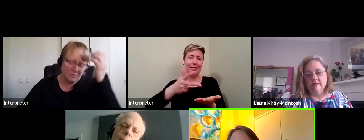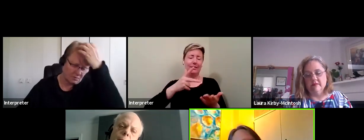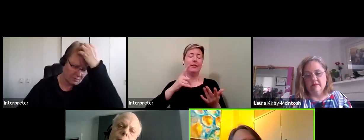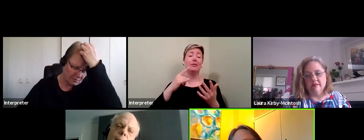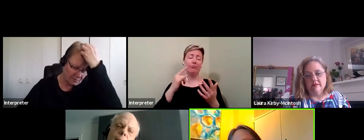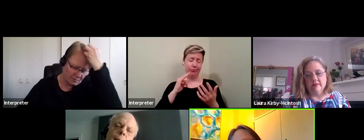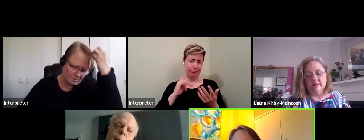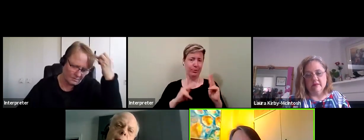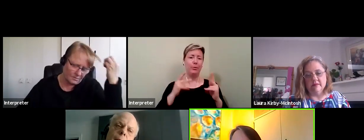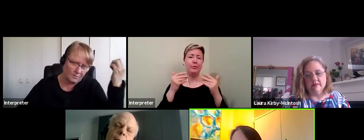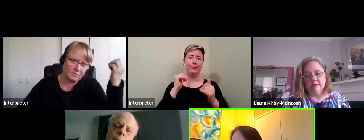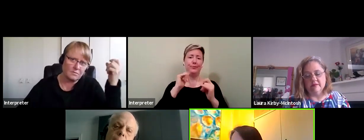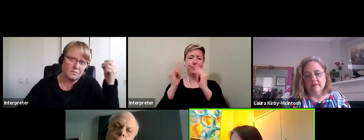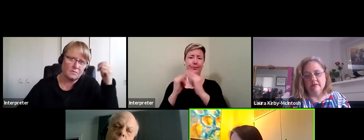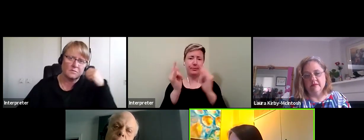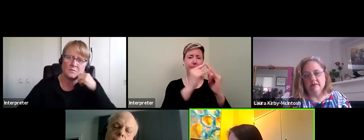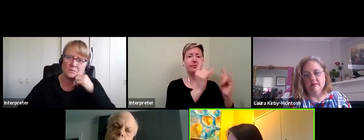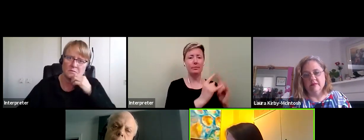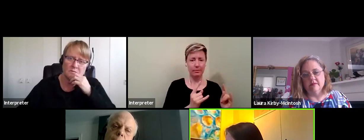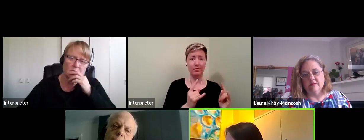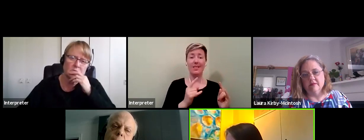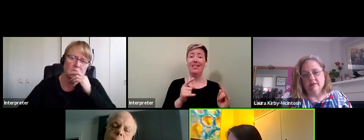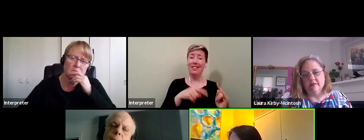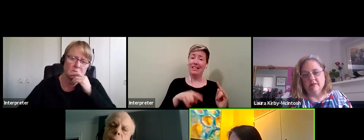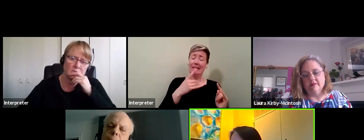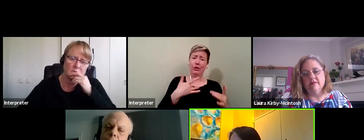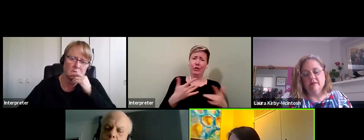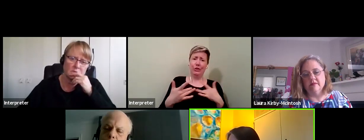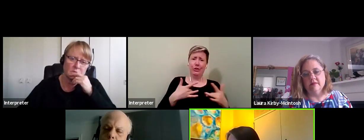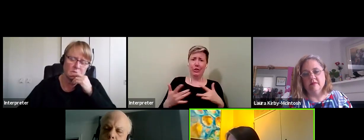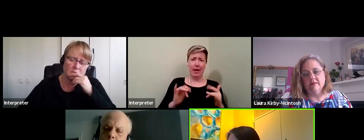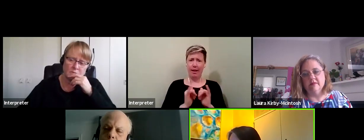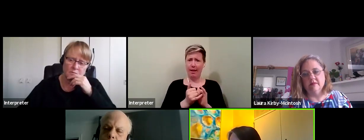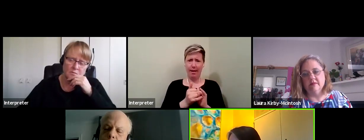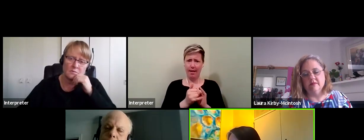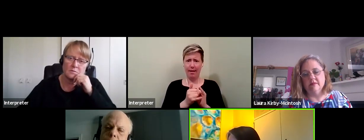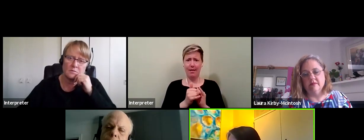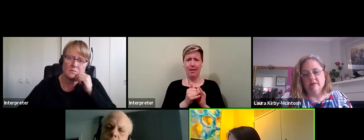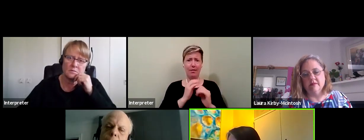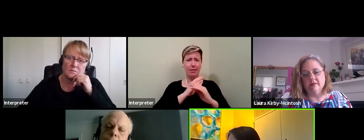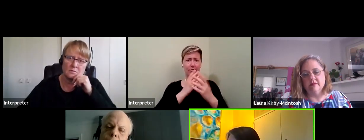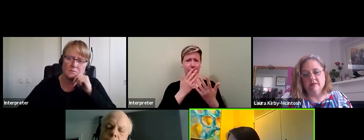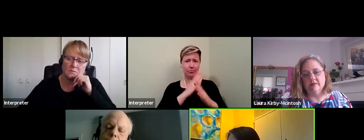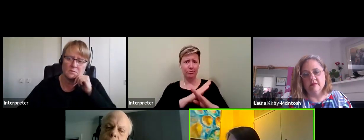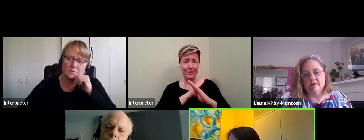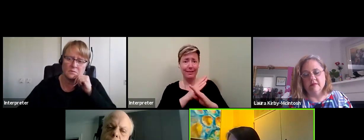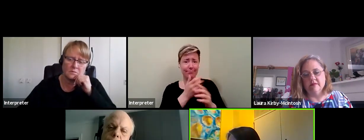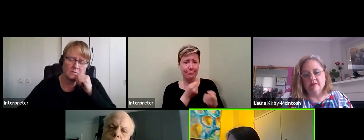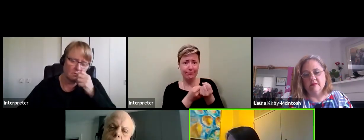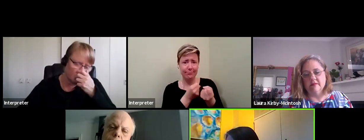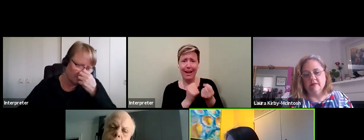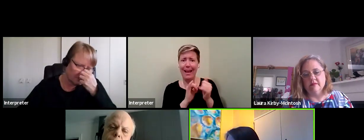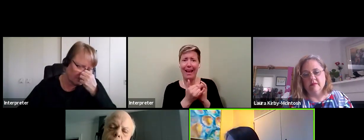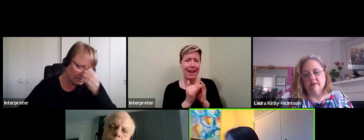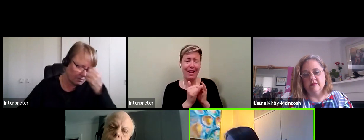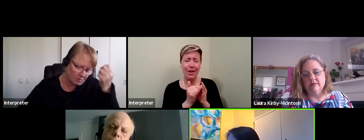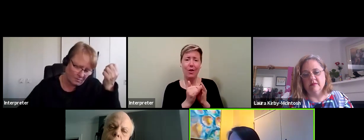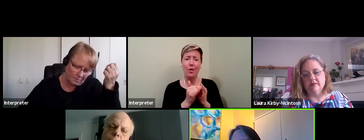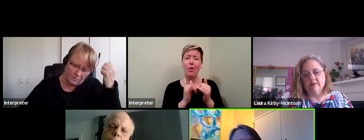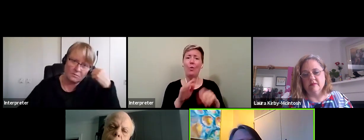tents, people in that situation are of particular concern. How will we ensure equal access to